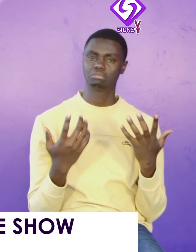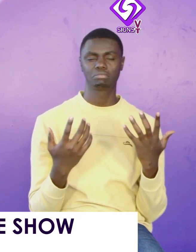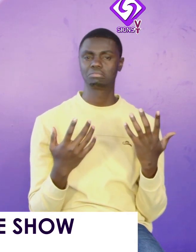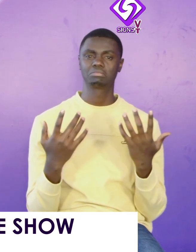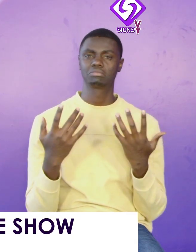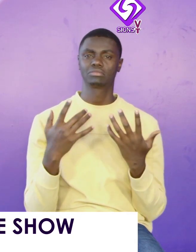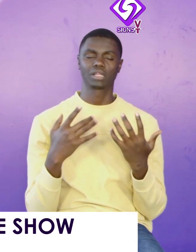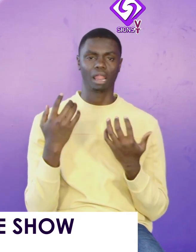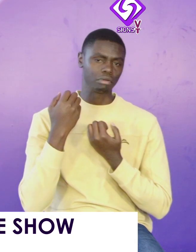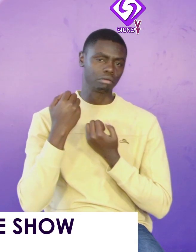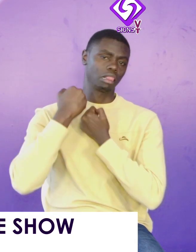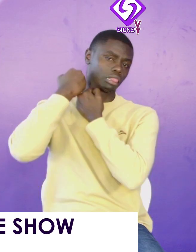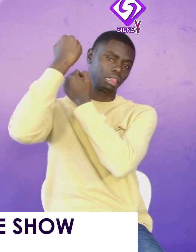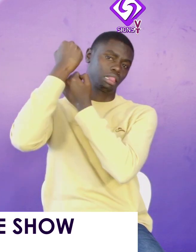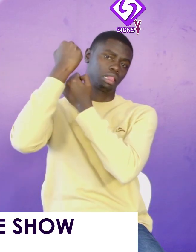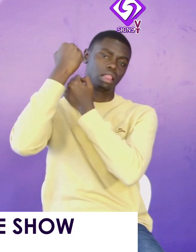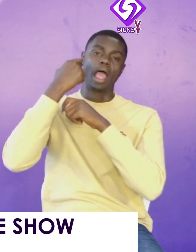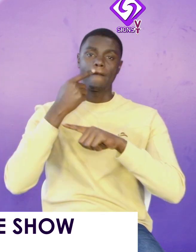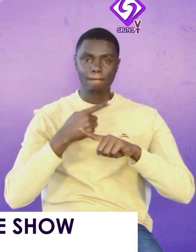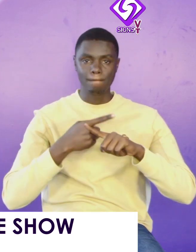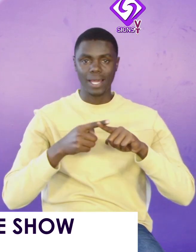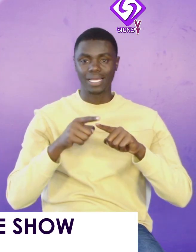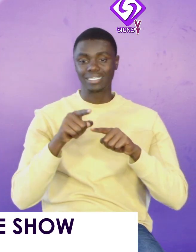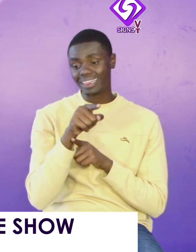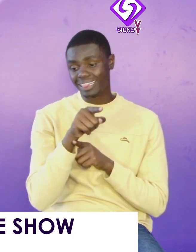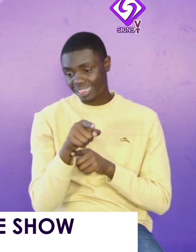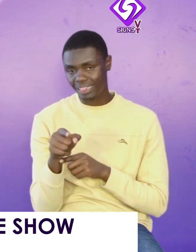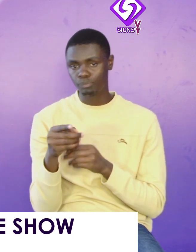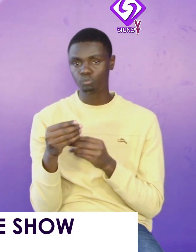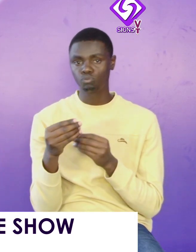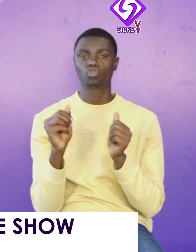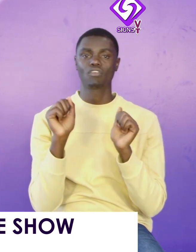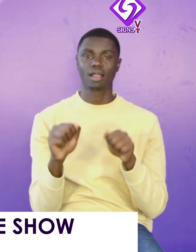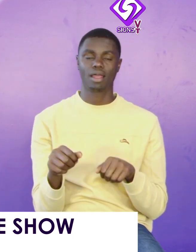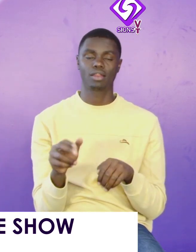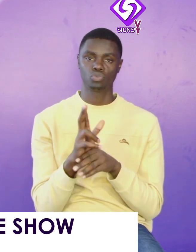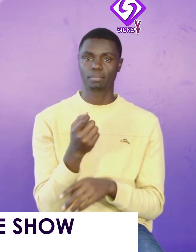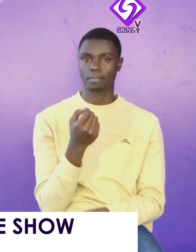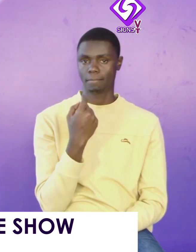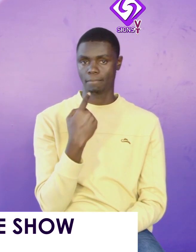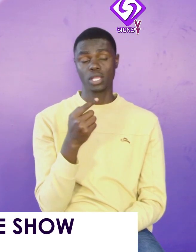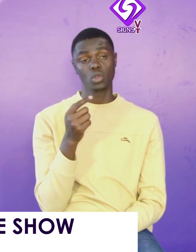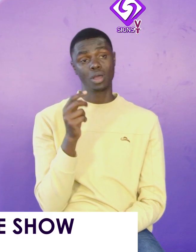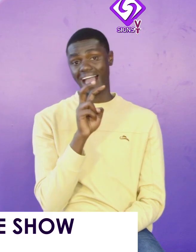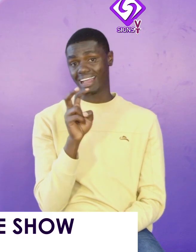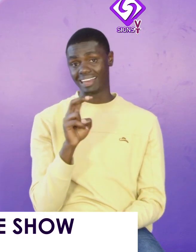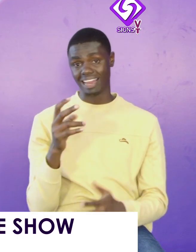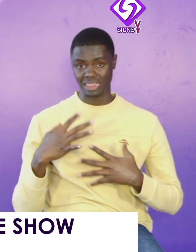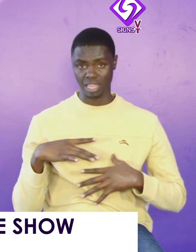away their lives. But this can be handled medicinally. Just be alert. Look at the people around you.